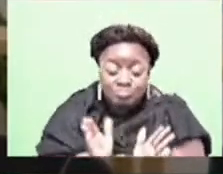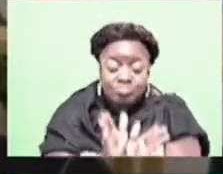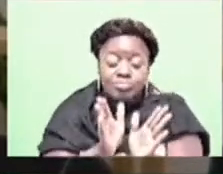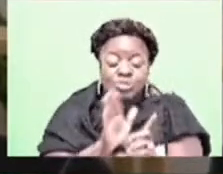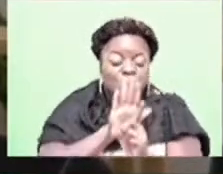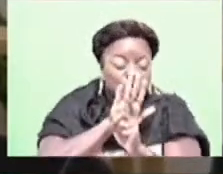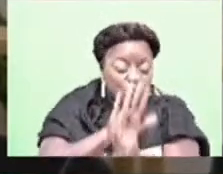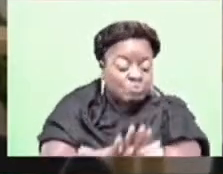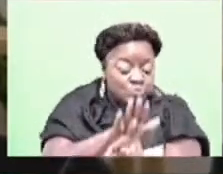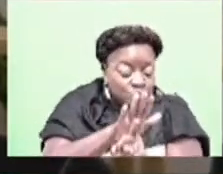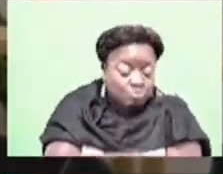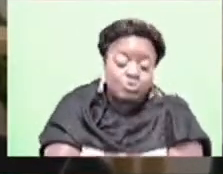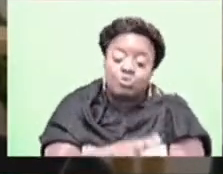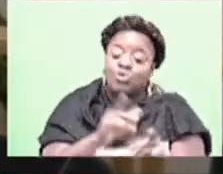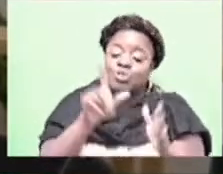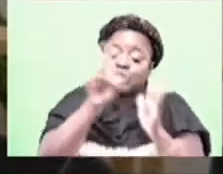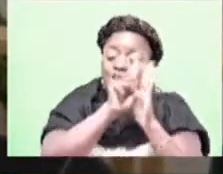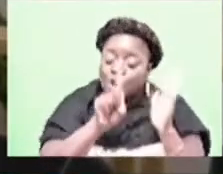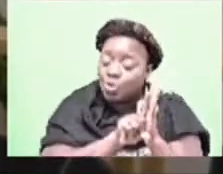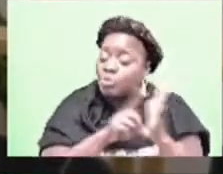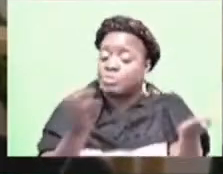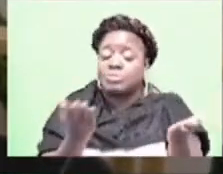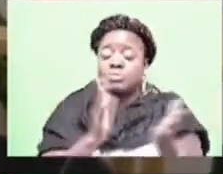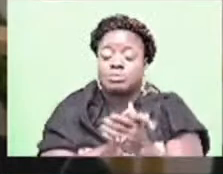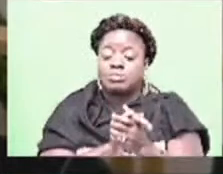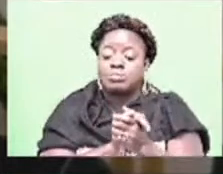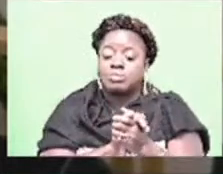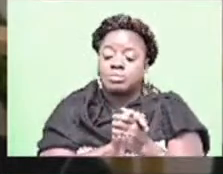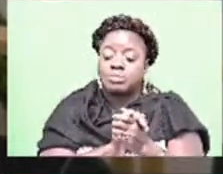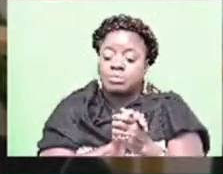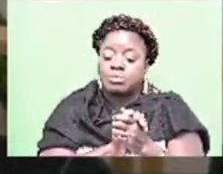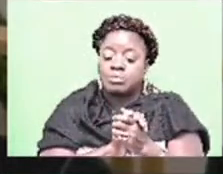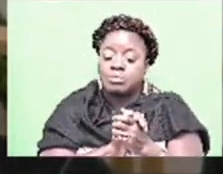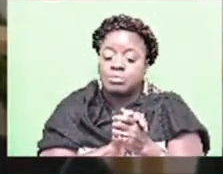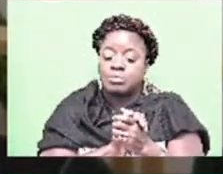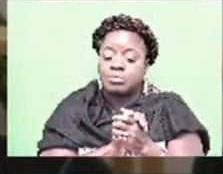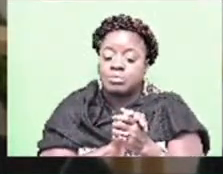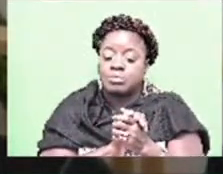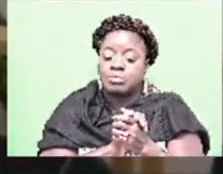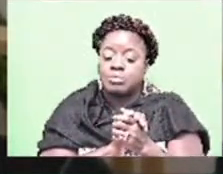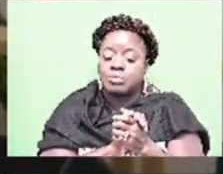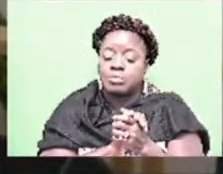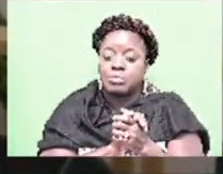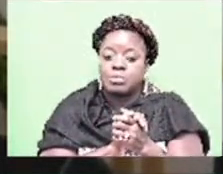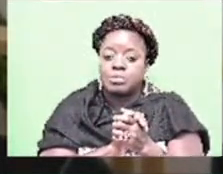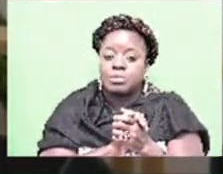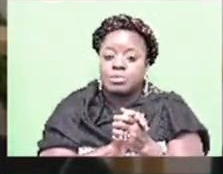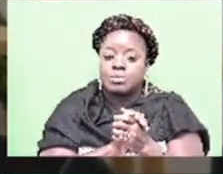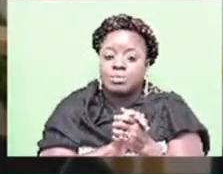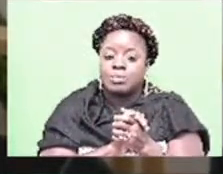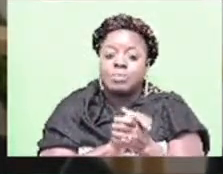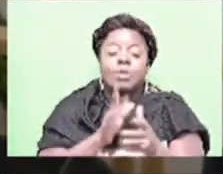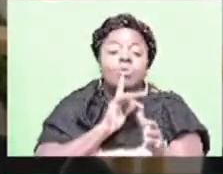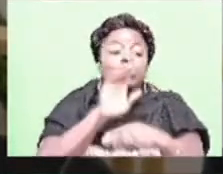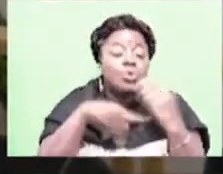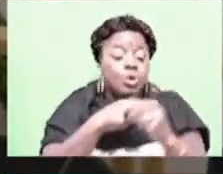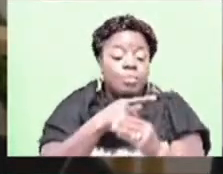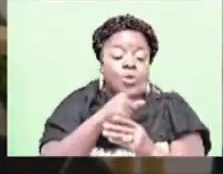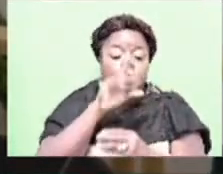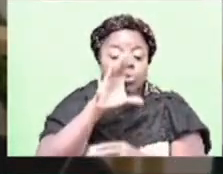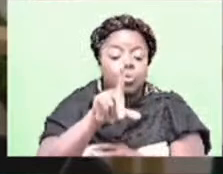most concerned about. Because, Madam, with all due respect, when we speak about clause 105C1 and we speak